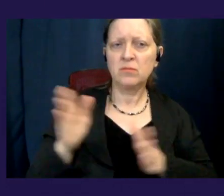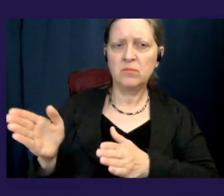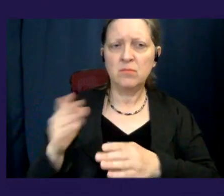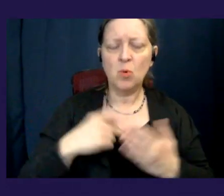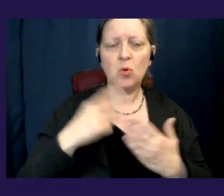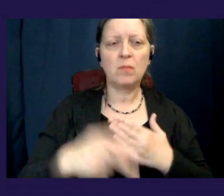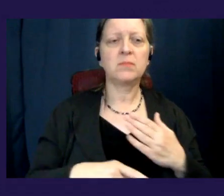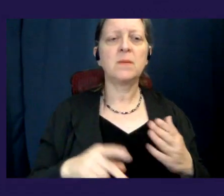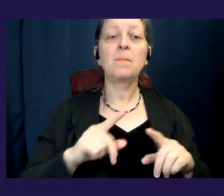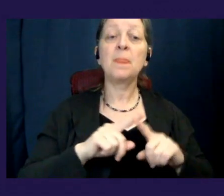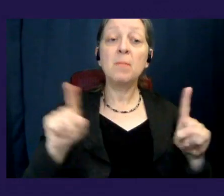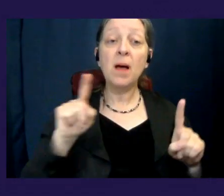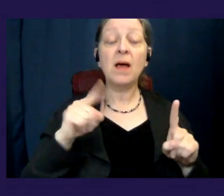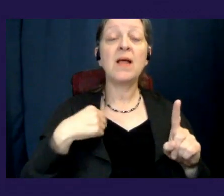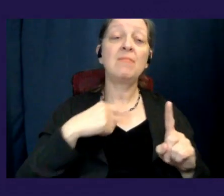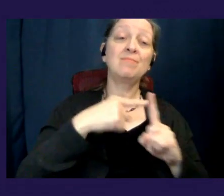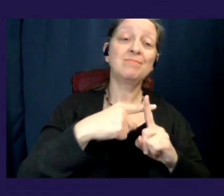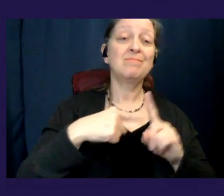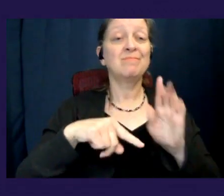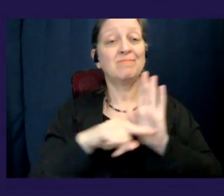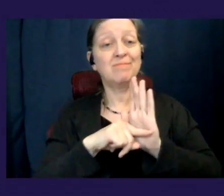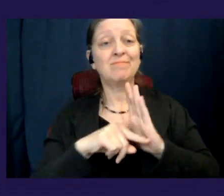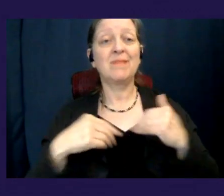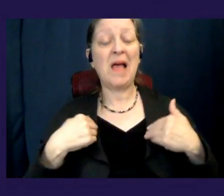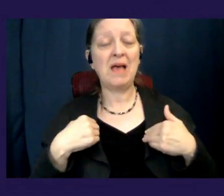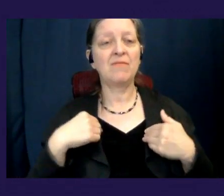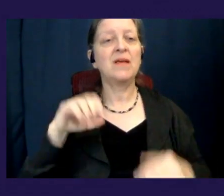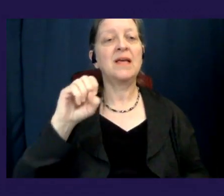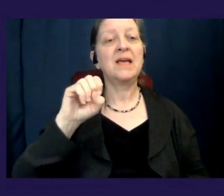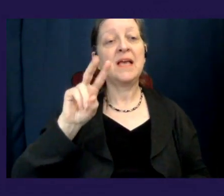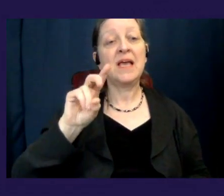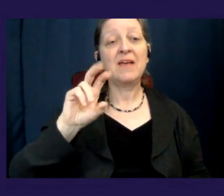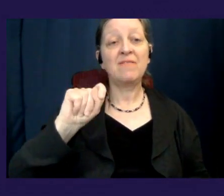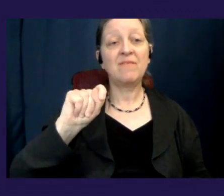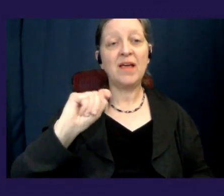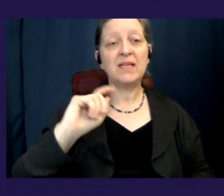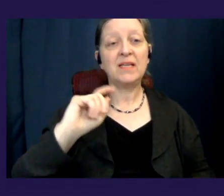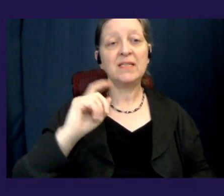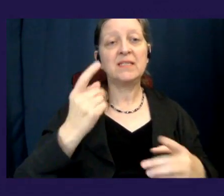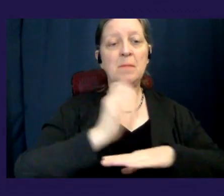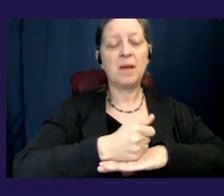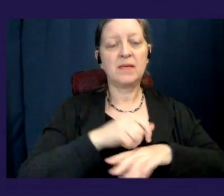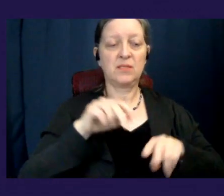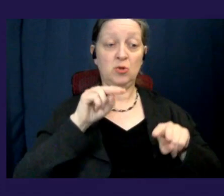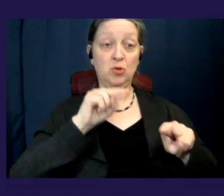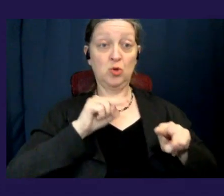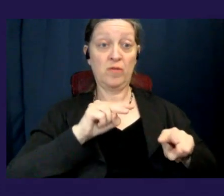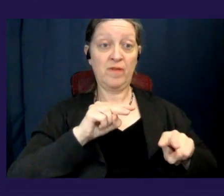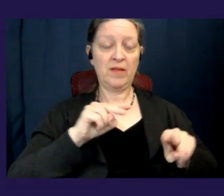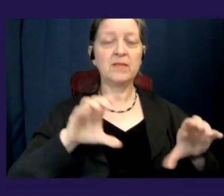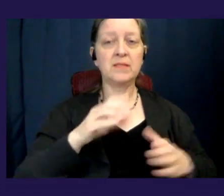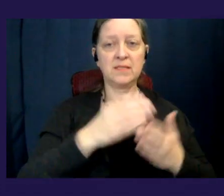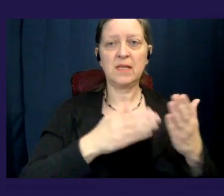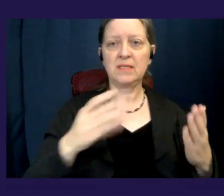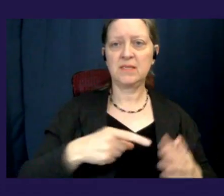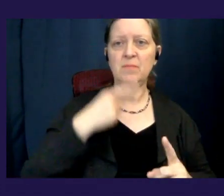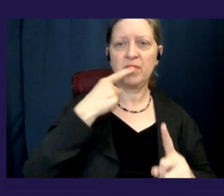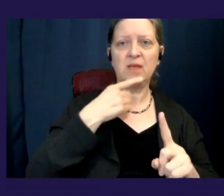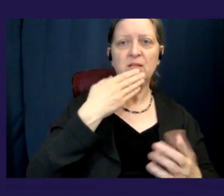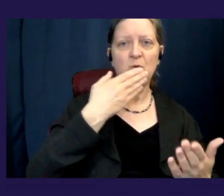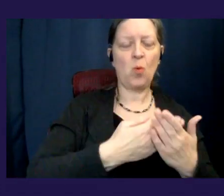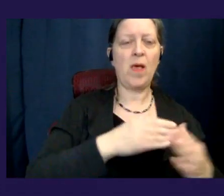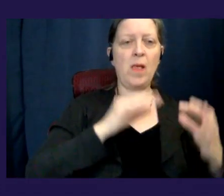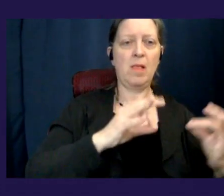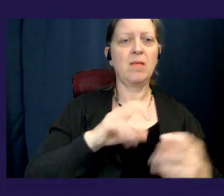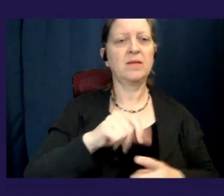event-based surveillance, it does certain things very well and other things very poorly. So its main objective